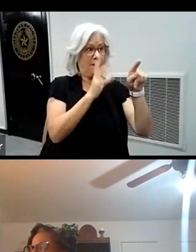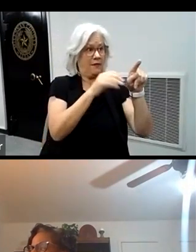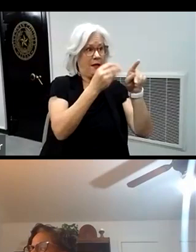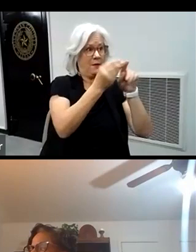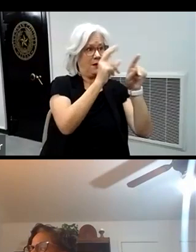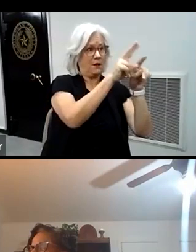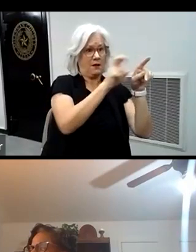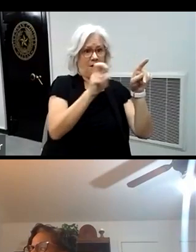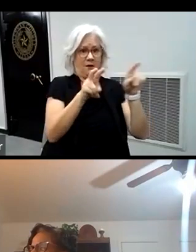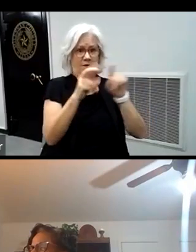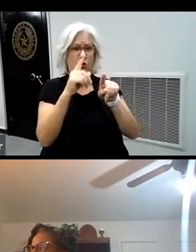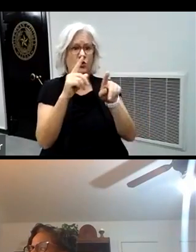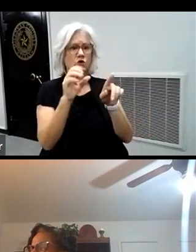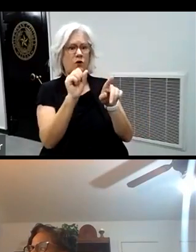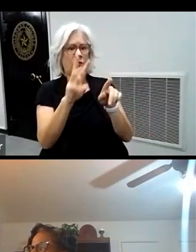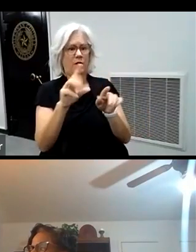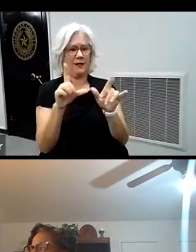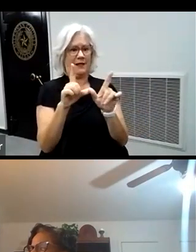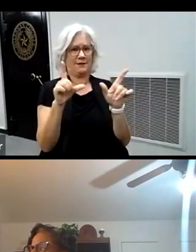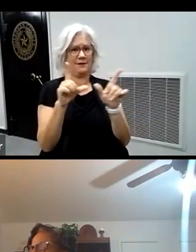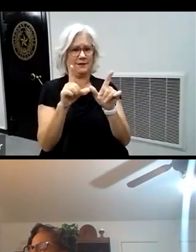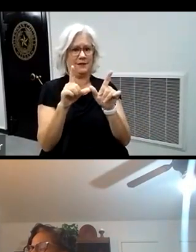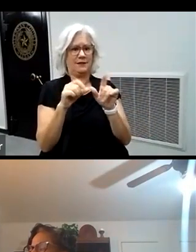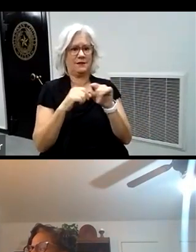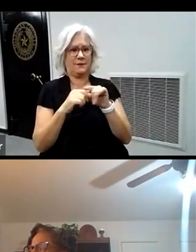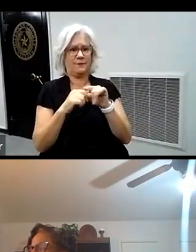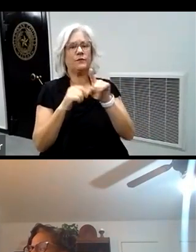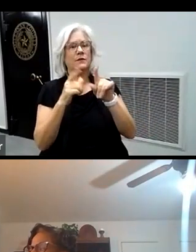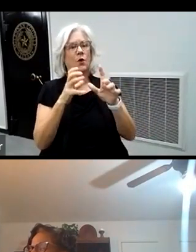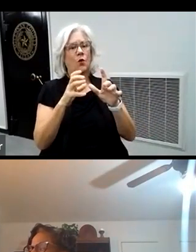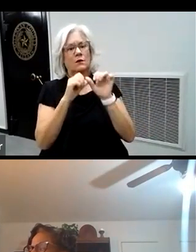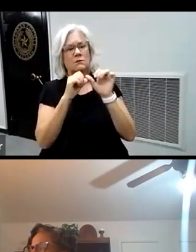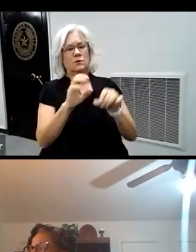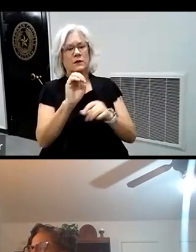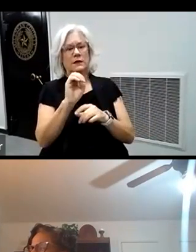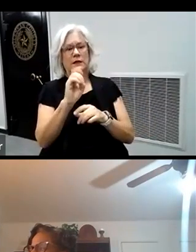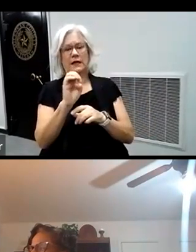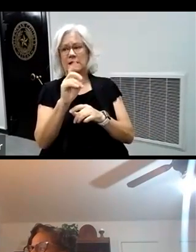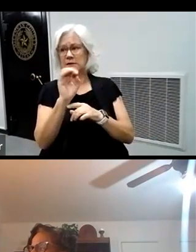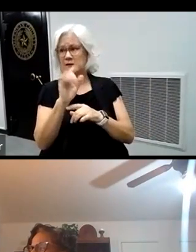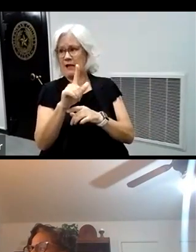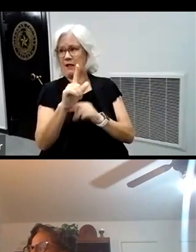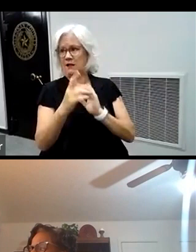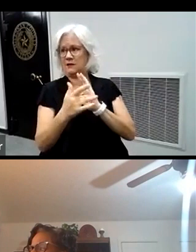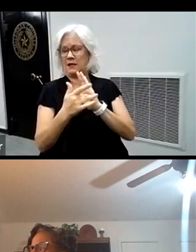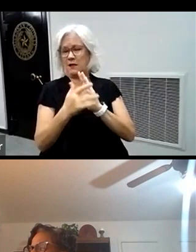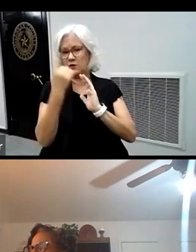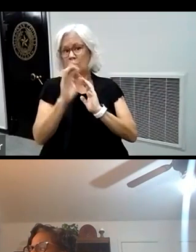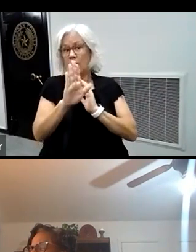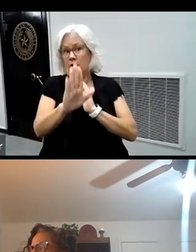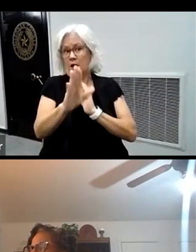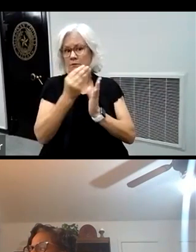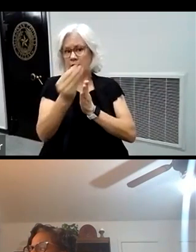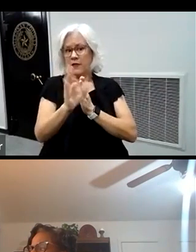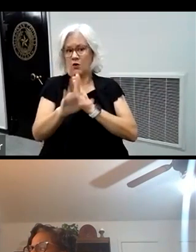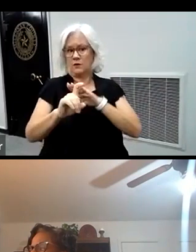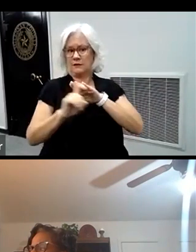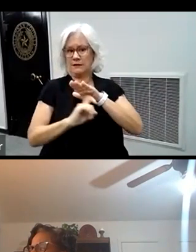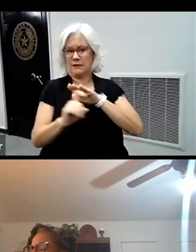licensing. It is for the renewal agreement with Excella Technologies for their scanner.